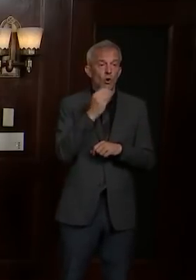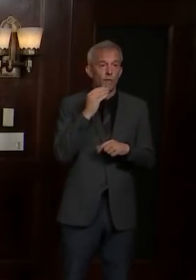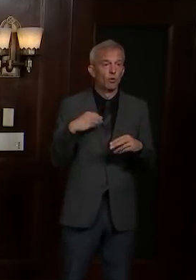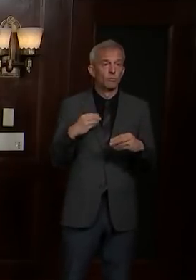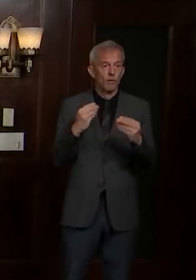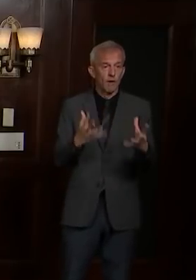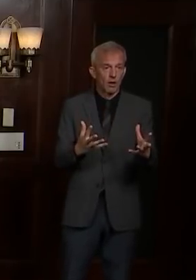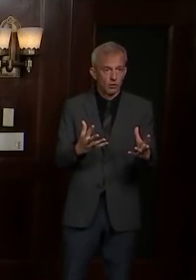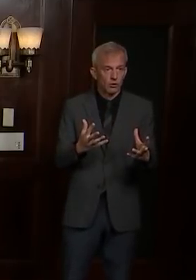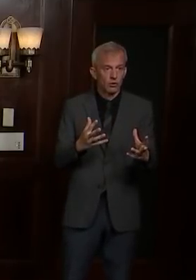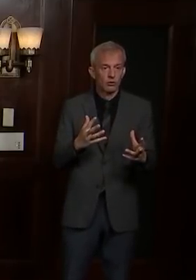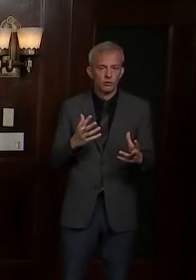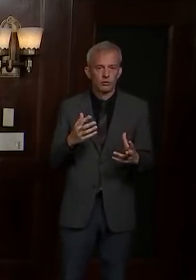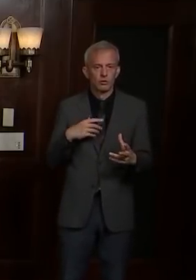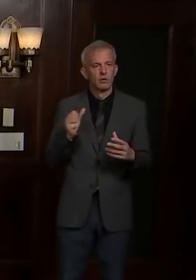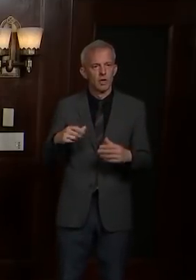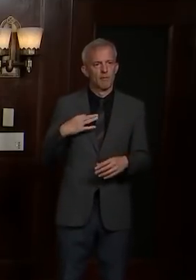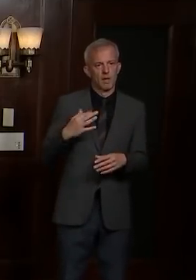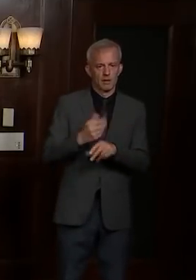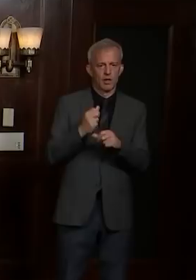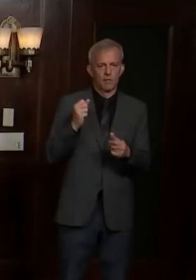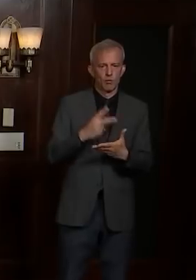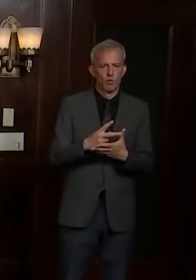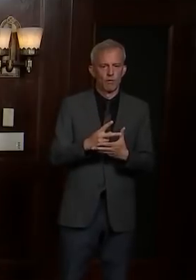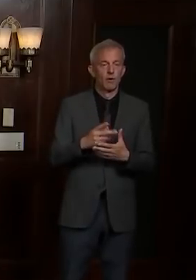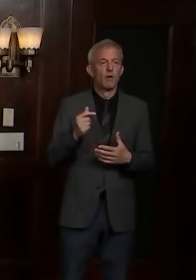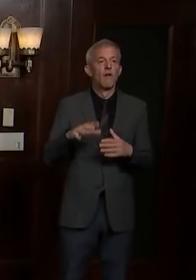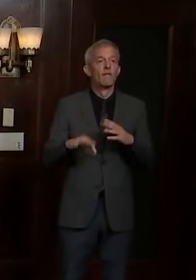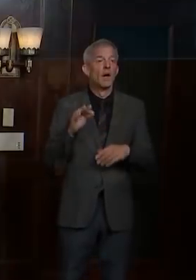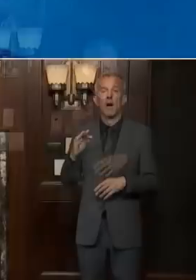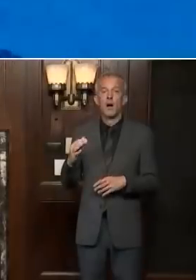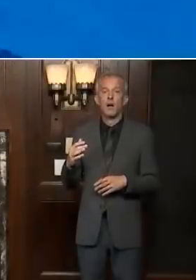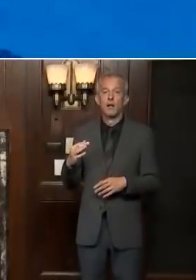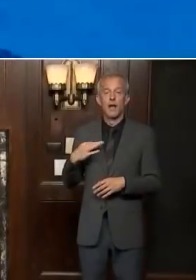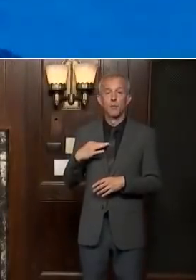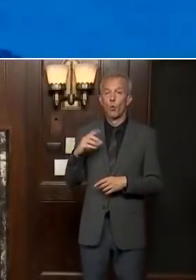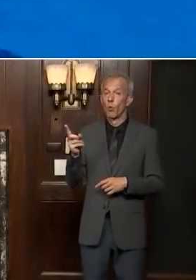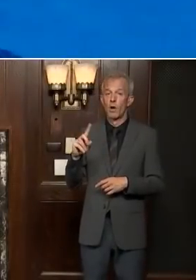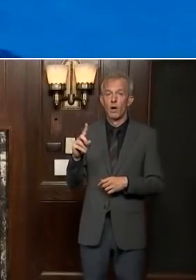apply and get approval. And it's easy to do. You can find the application at